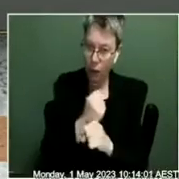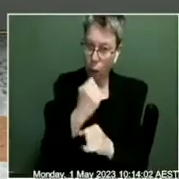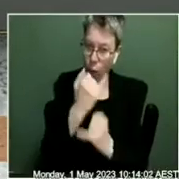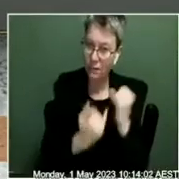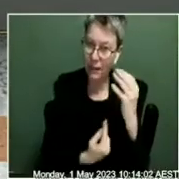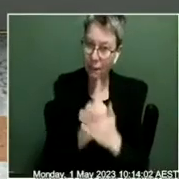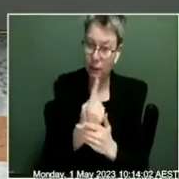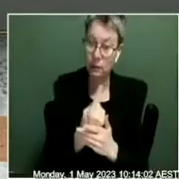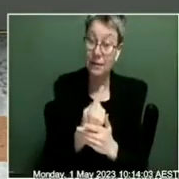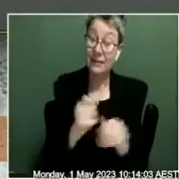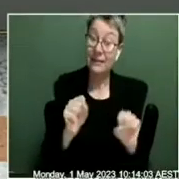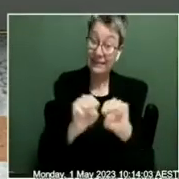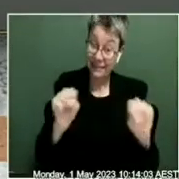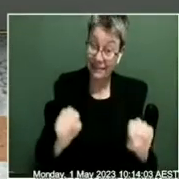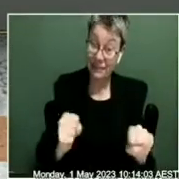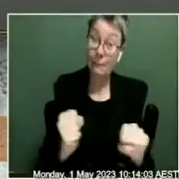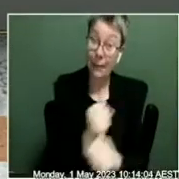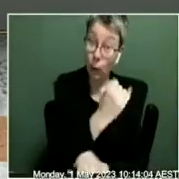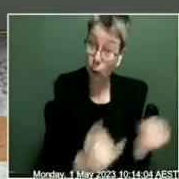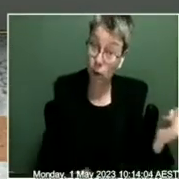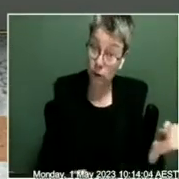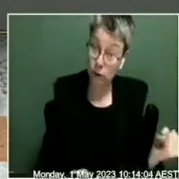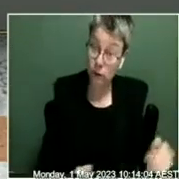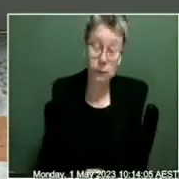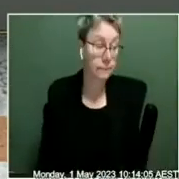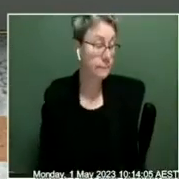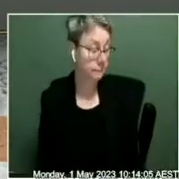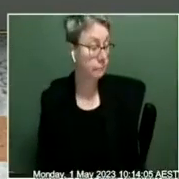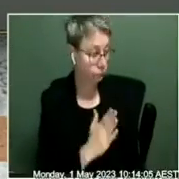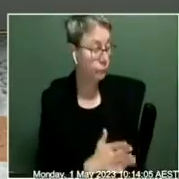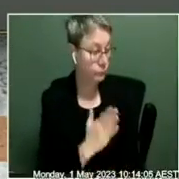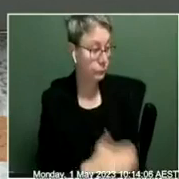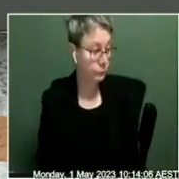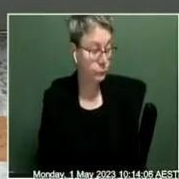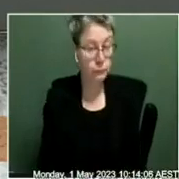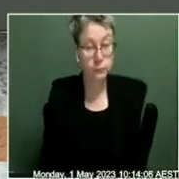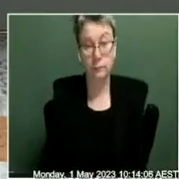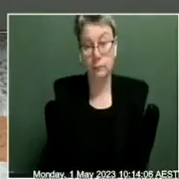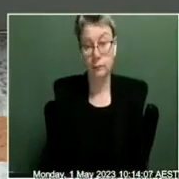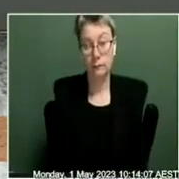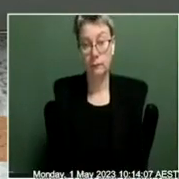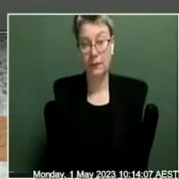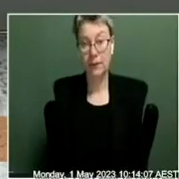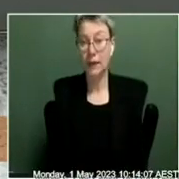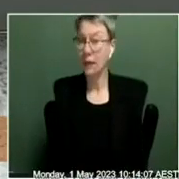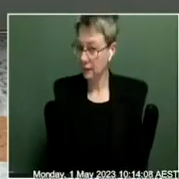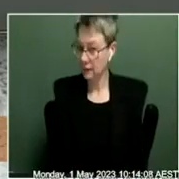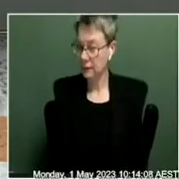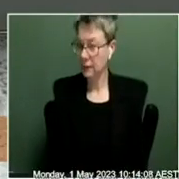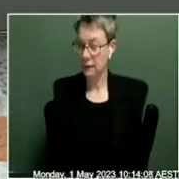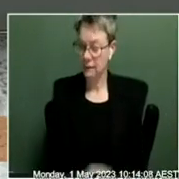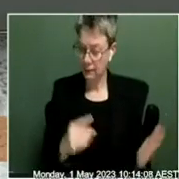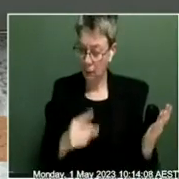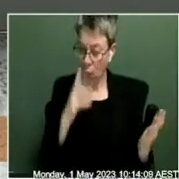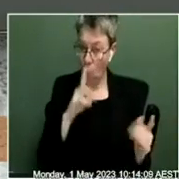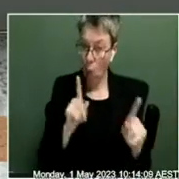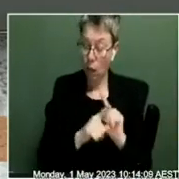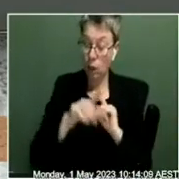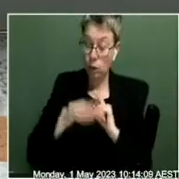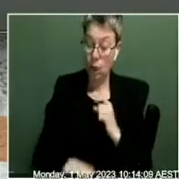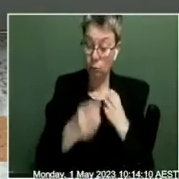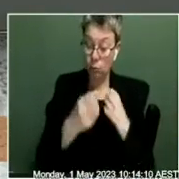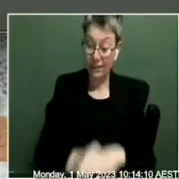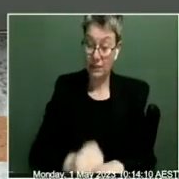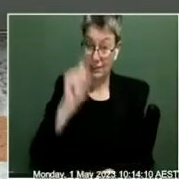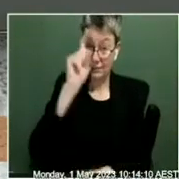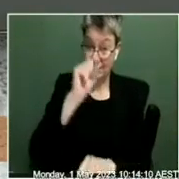It seems like the current child protection system operates in a way that potentially creates more work for itself. Do you